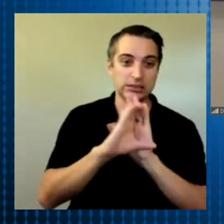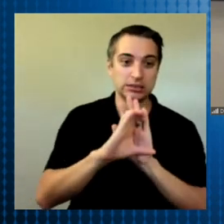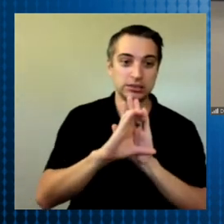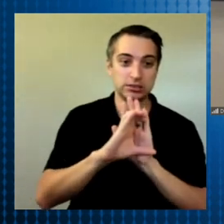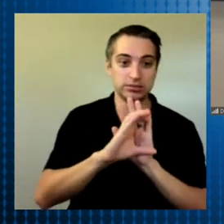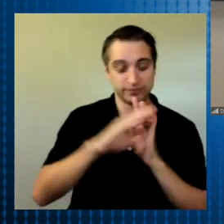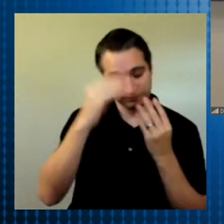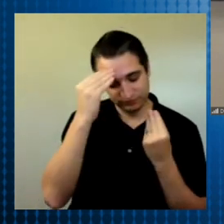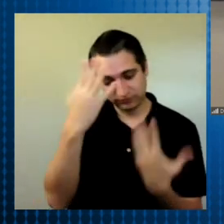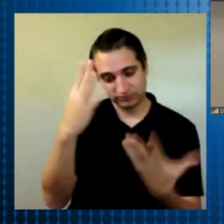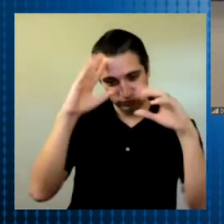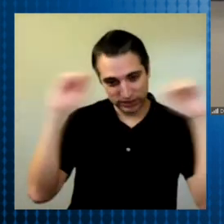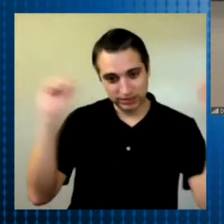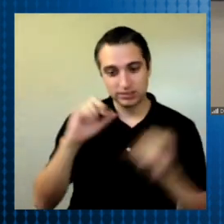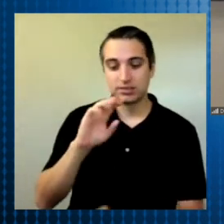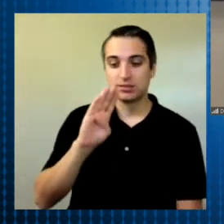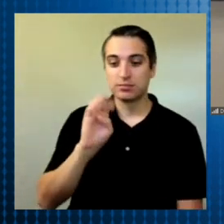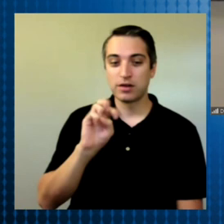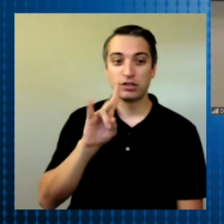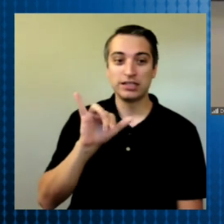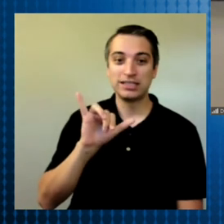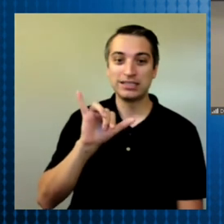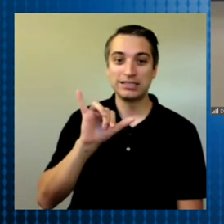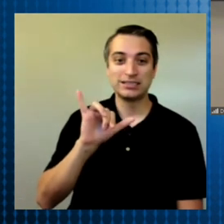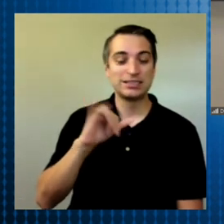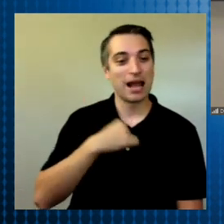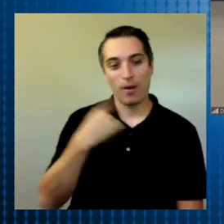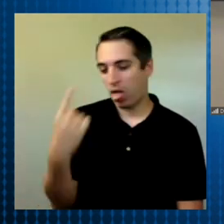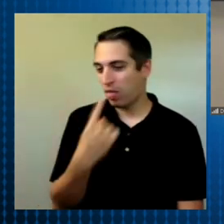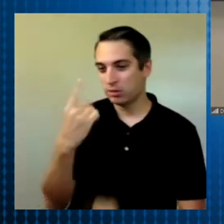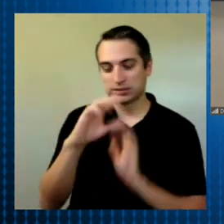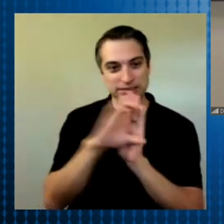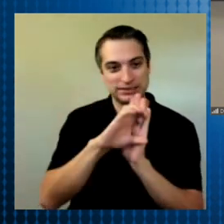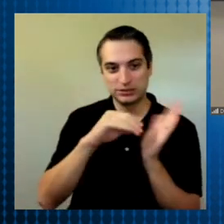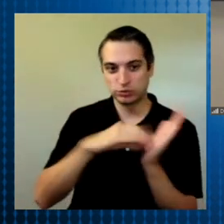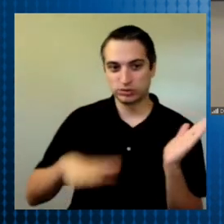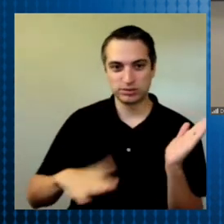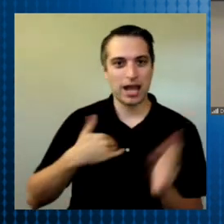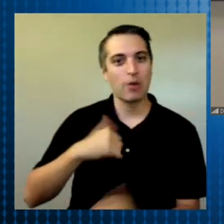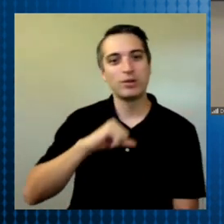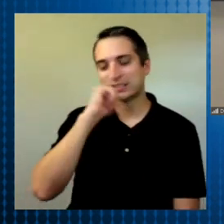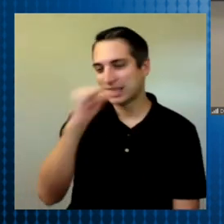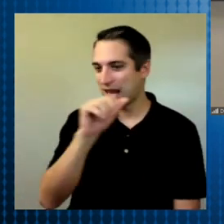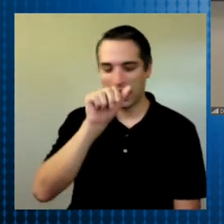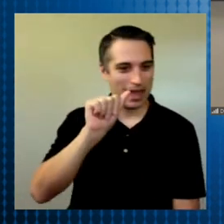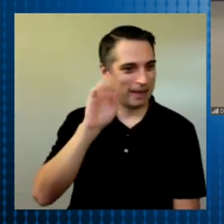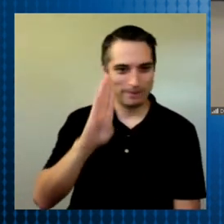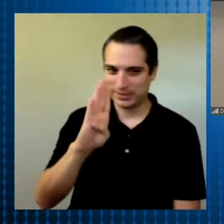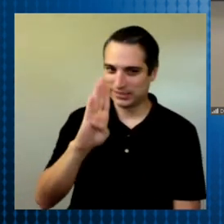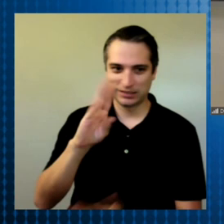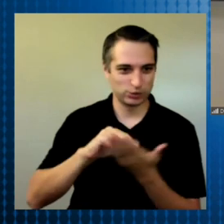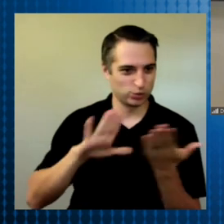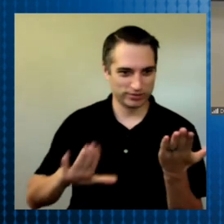Unfortunately, I was not an AB student. But God gave me something that might be